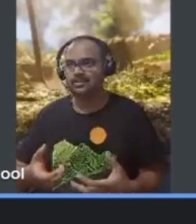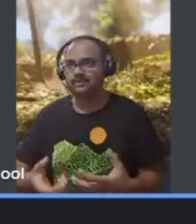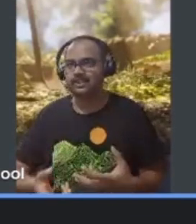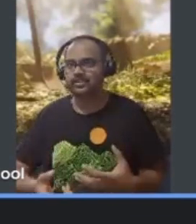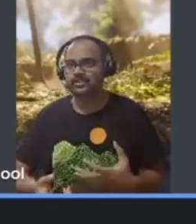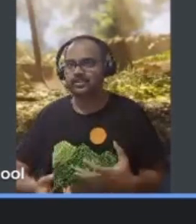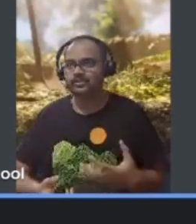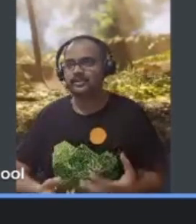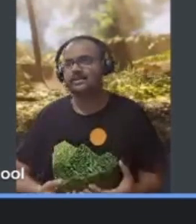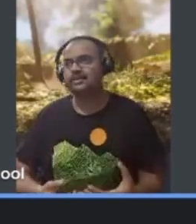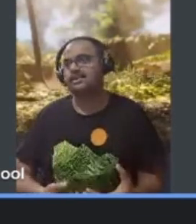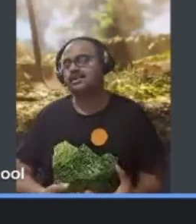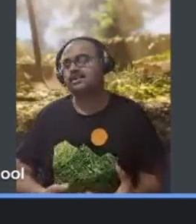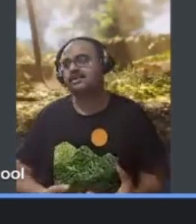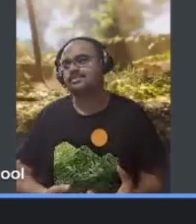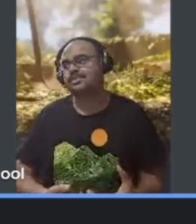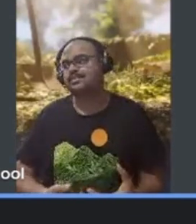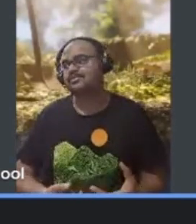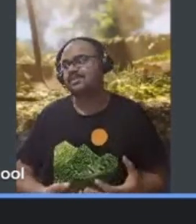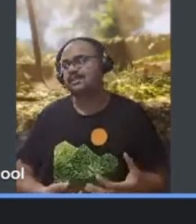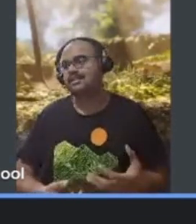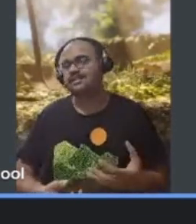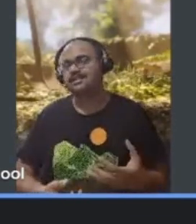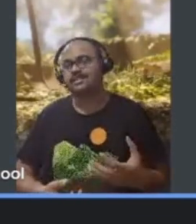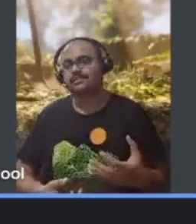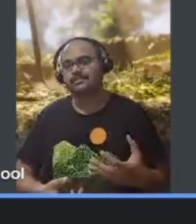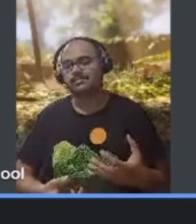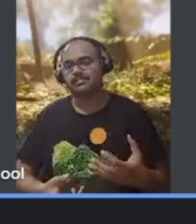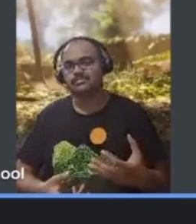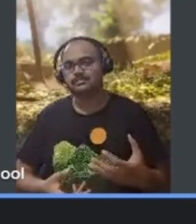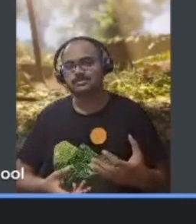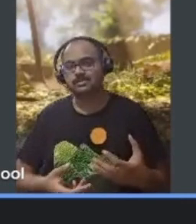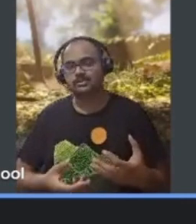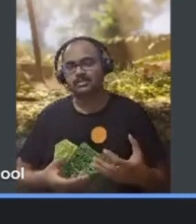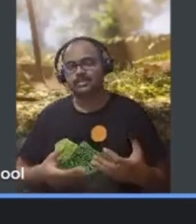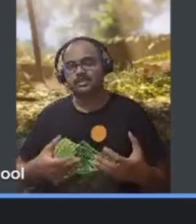allowed me to not only sort of um,